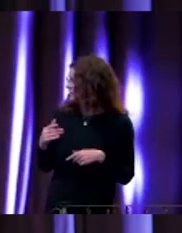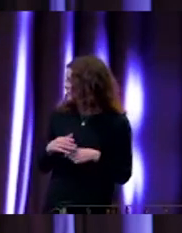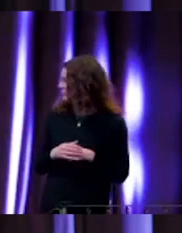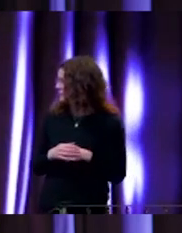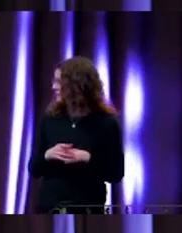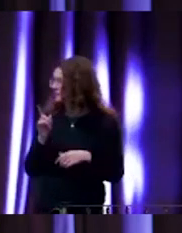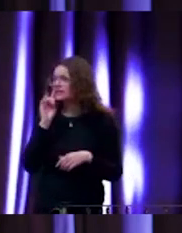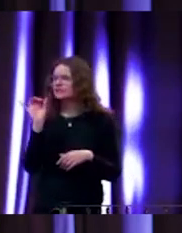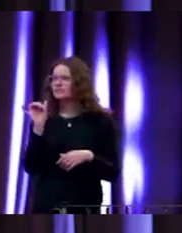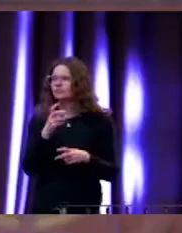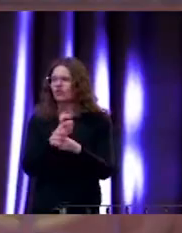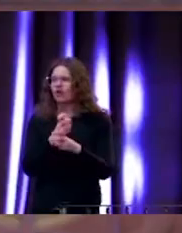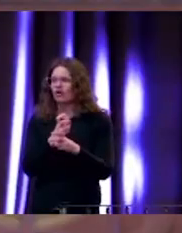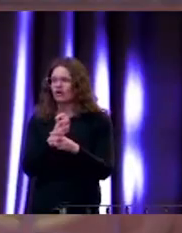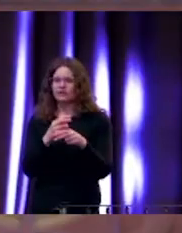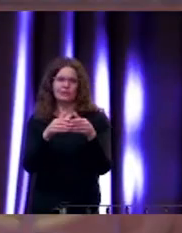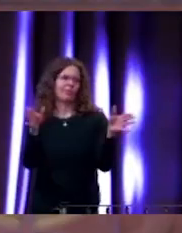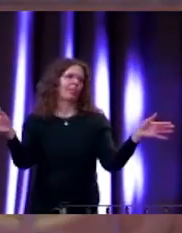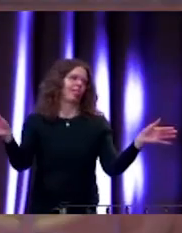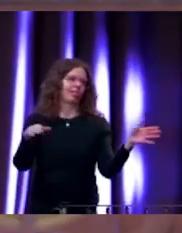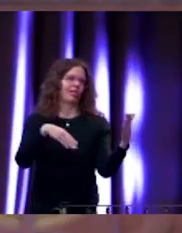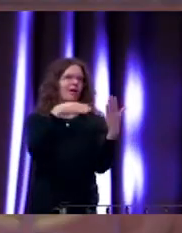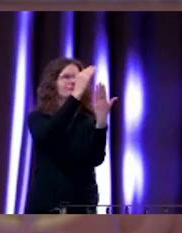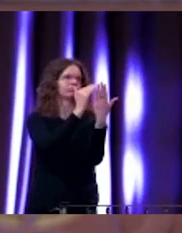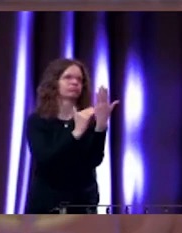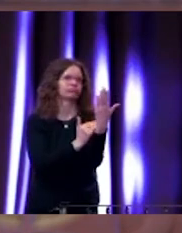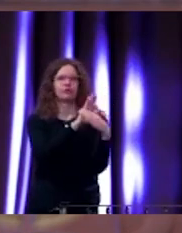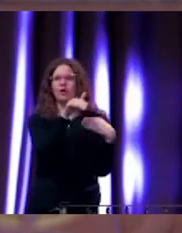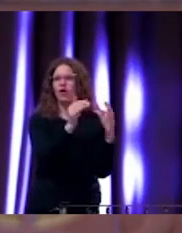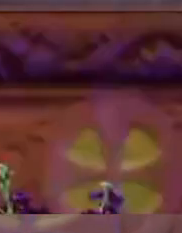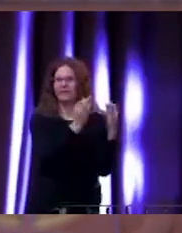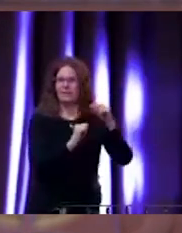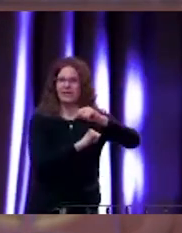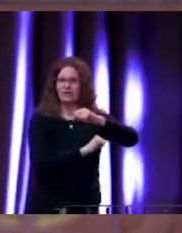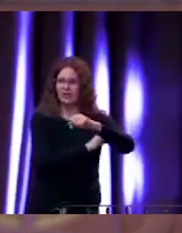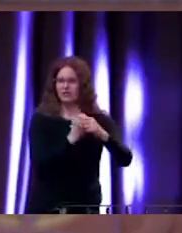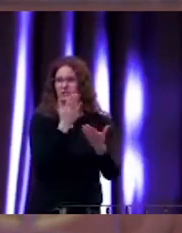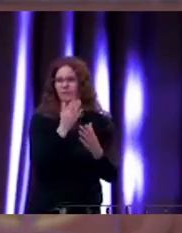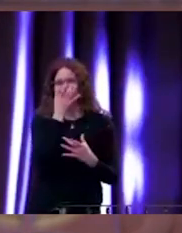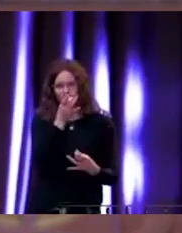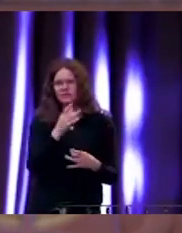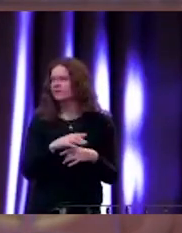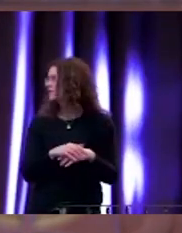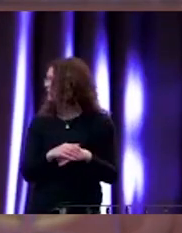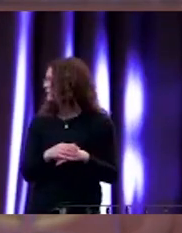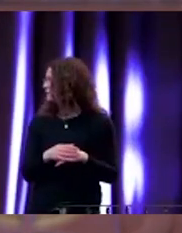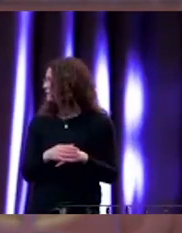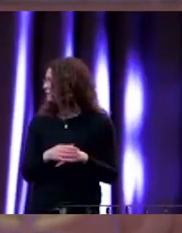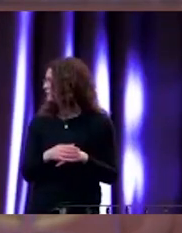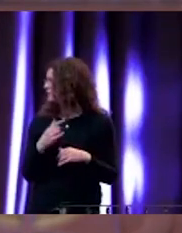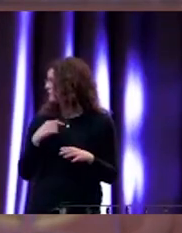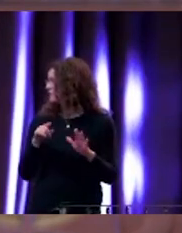family foundations that might be interesting, plus I think they would like kill us for doing that. There's a million too.